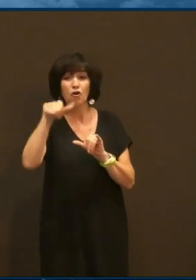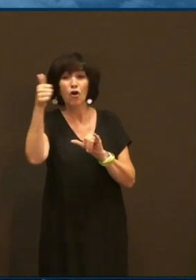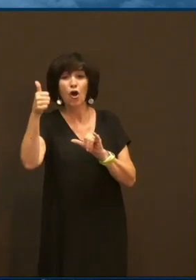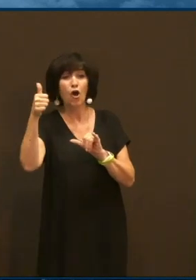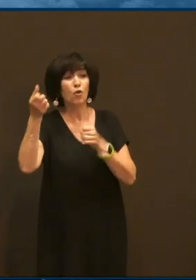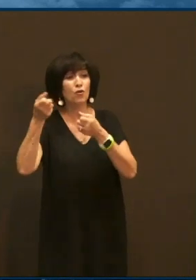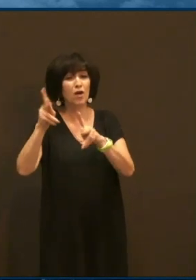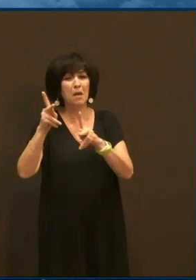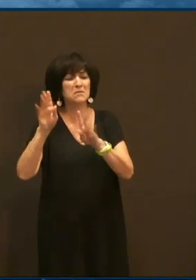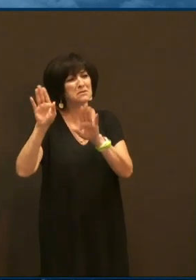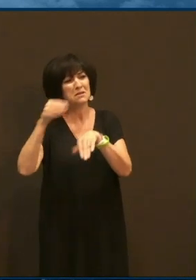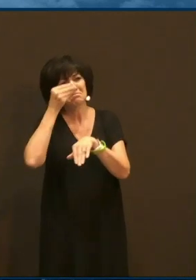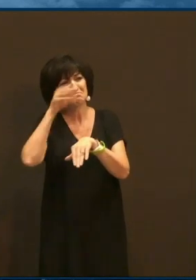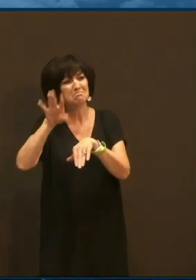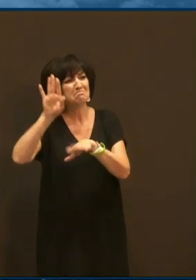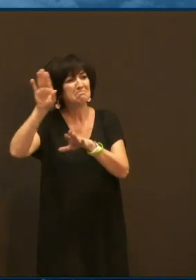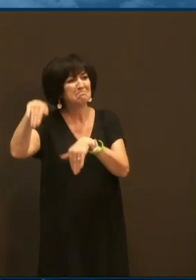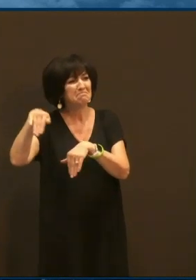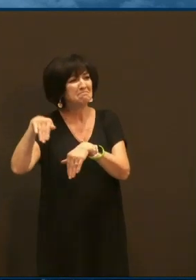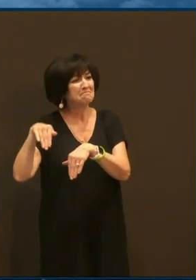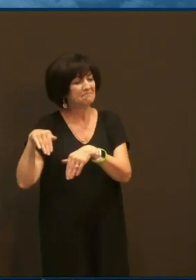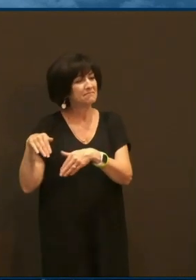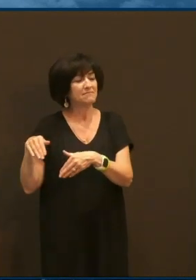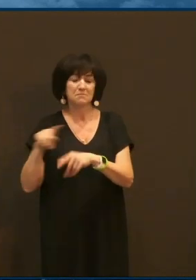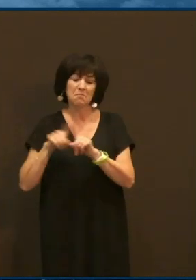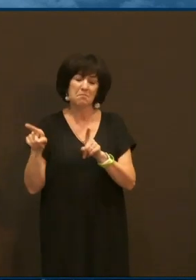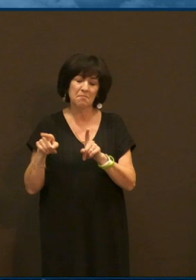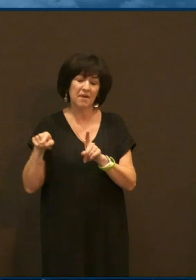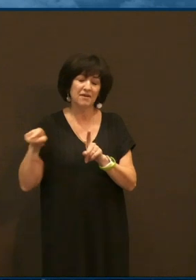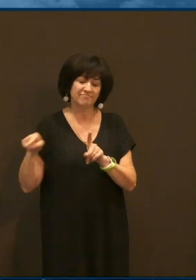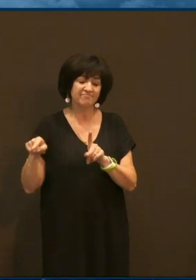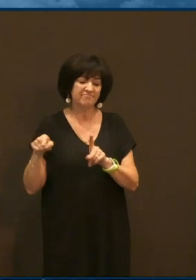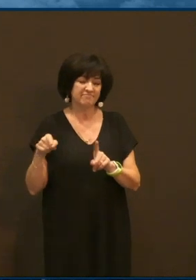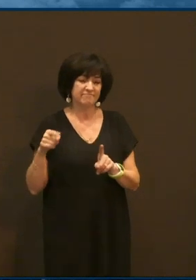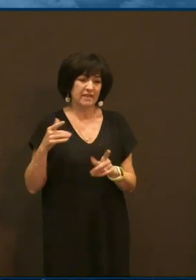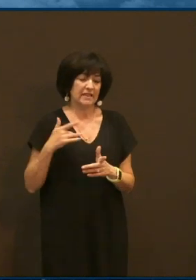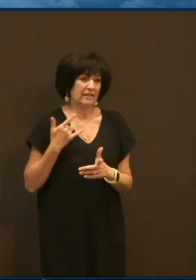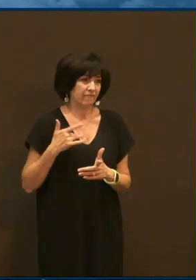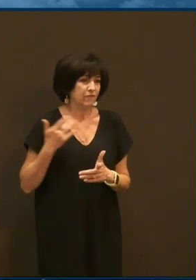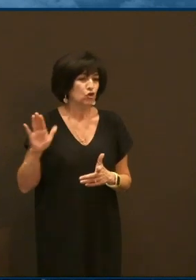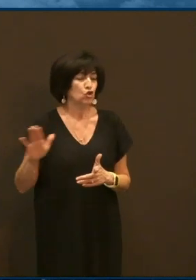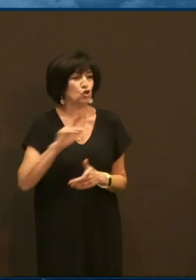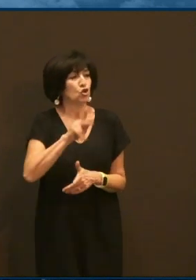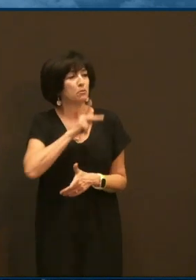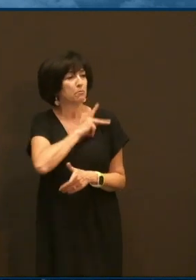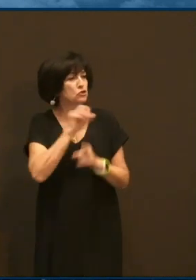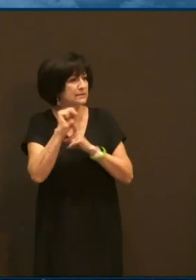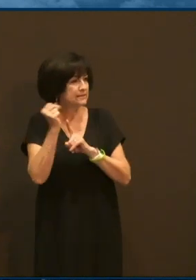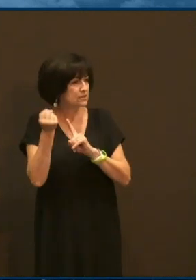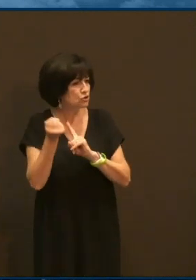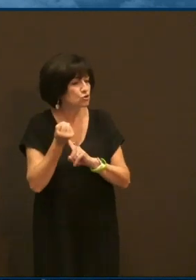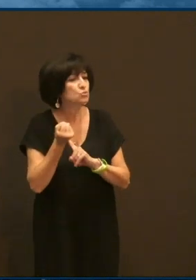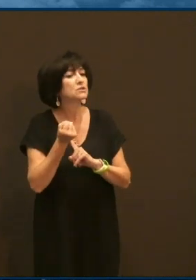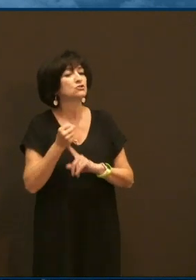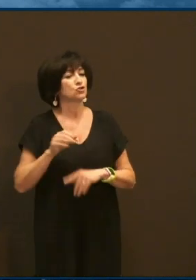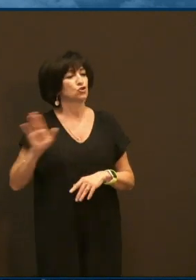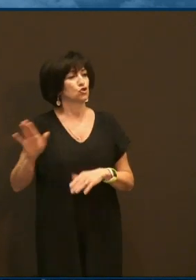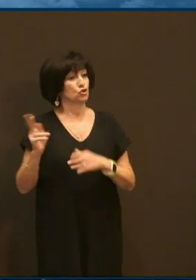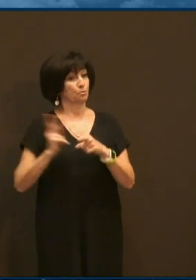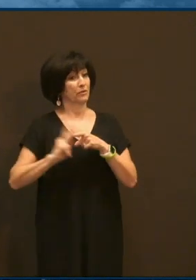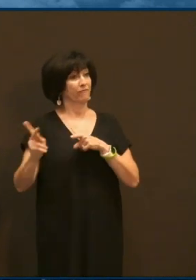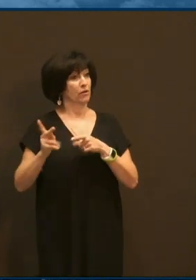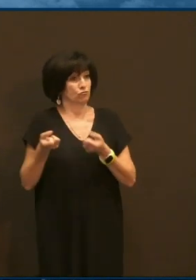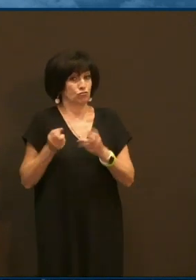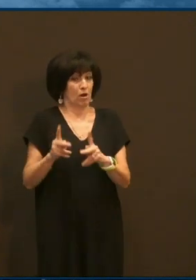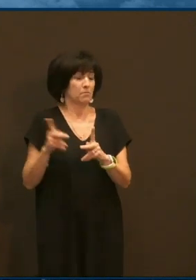it was a set of personal circumstances and sure. and a professional opportunity that she